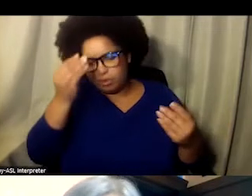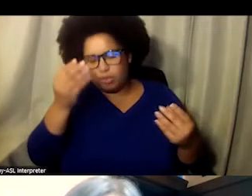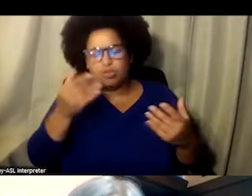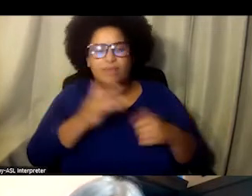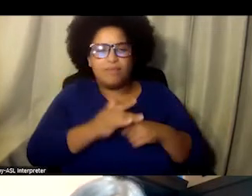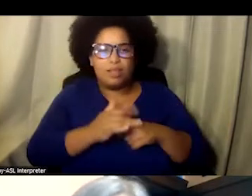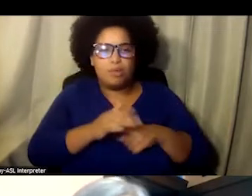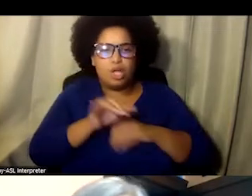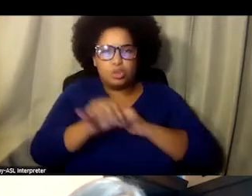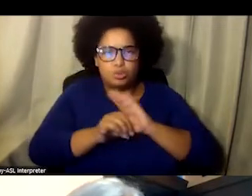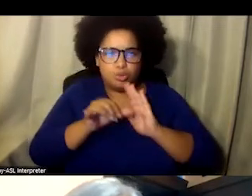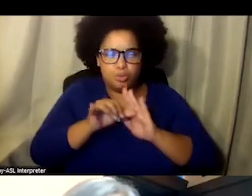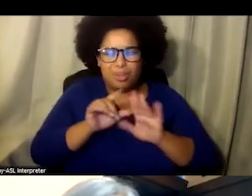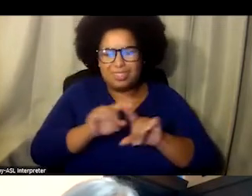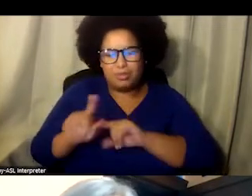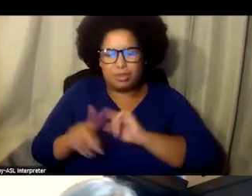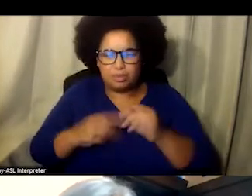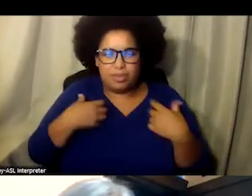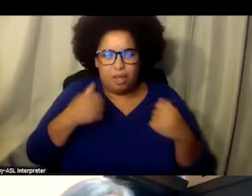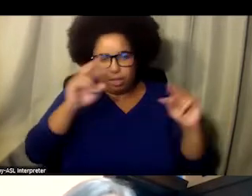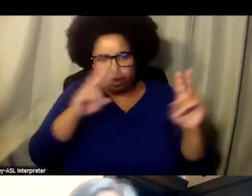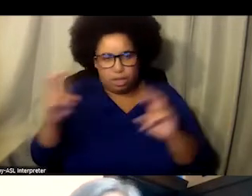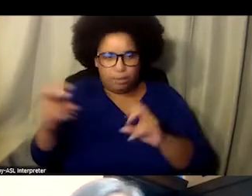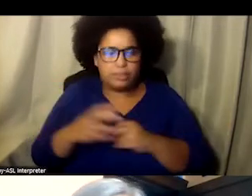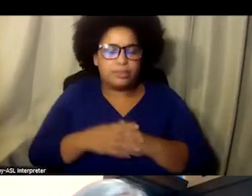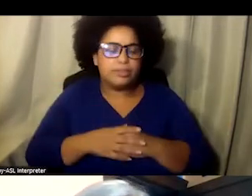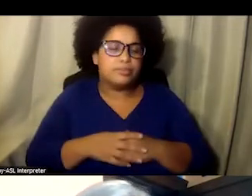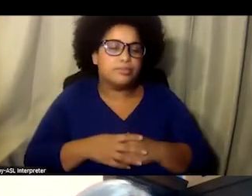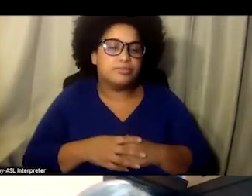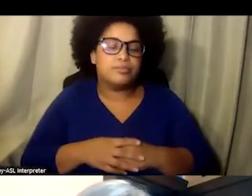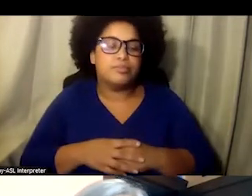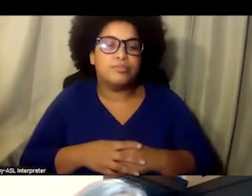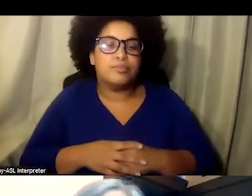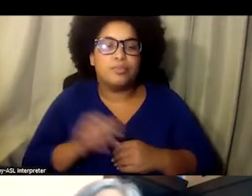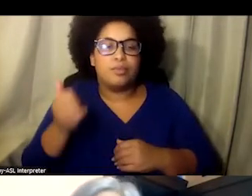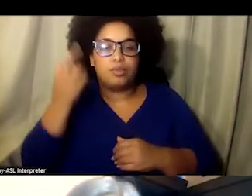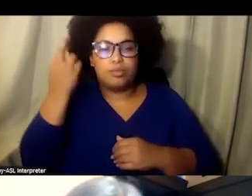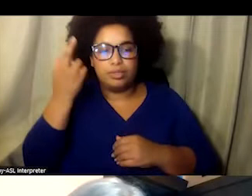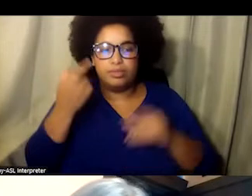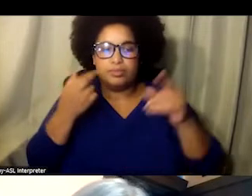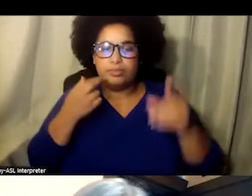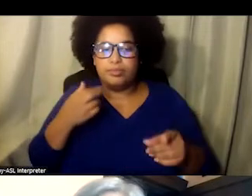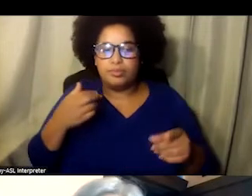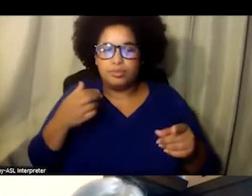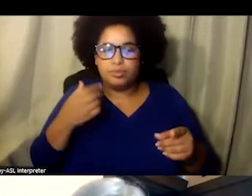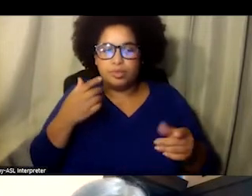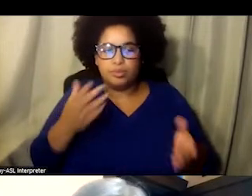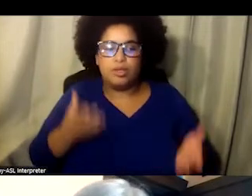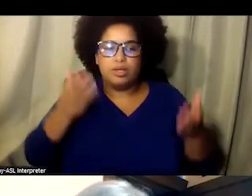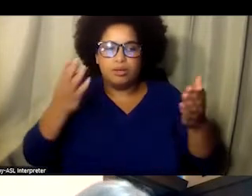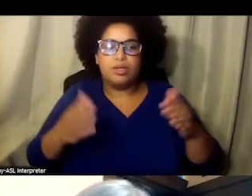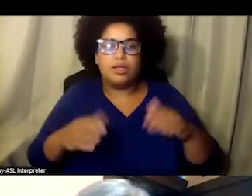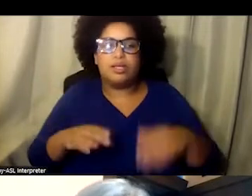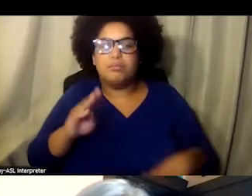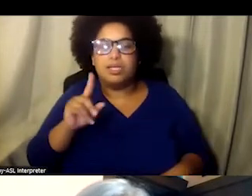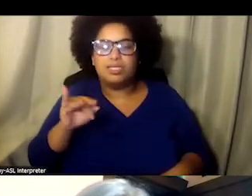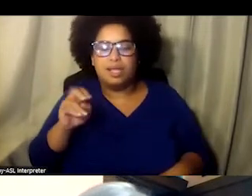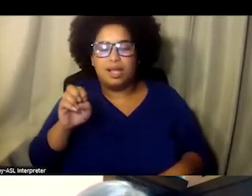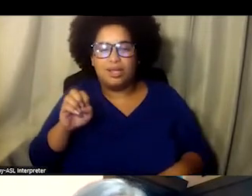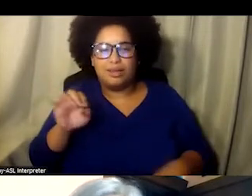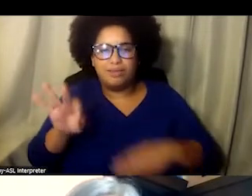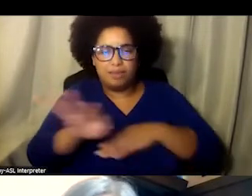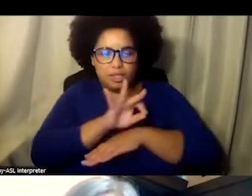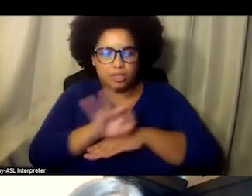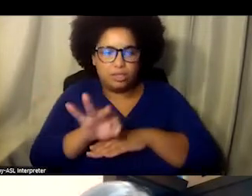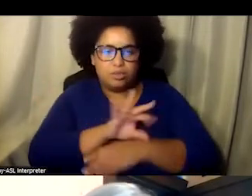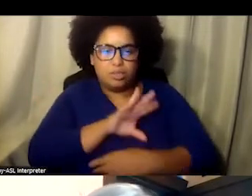So I'm just going to chat a few other things. And for a number of reasons, we all recommend a baseline of function, which